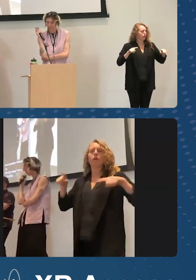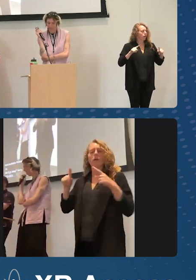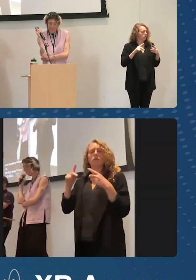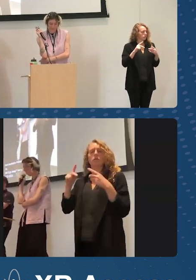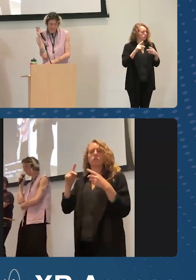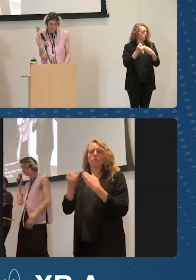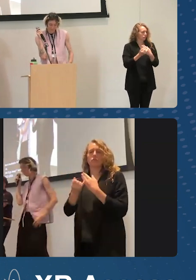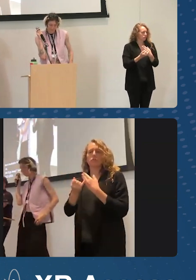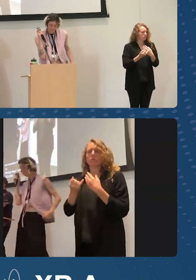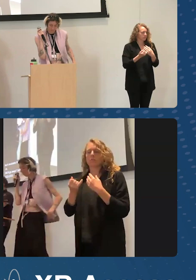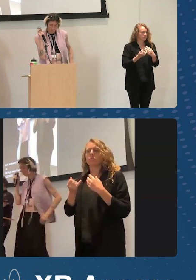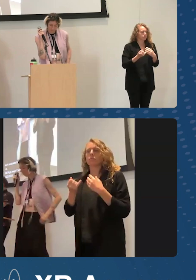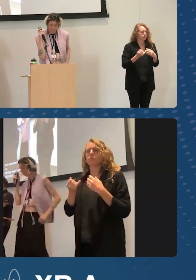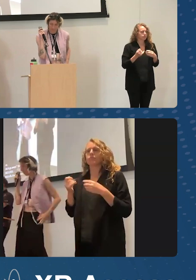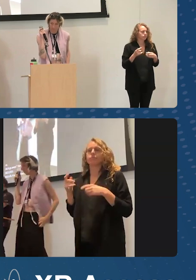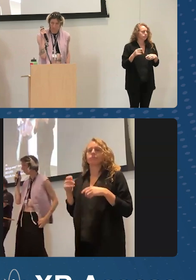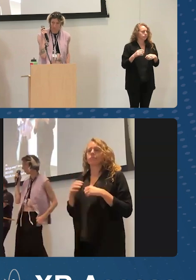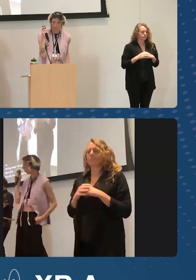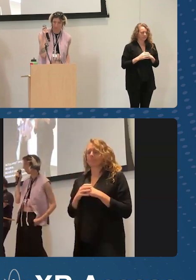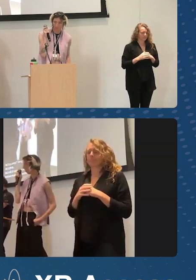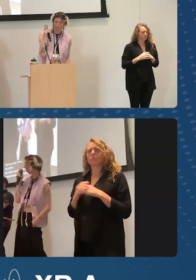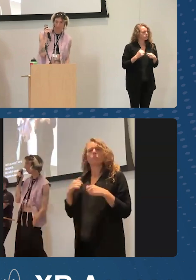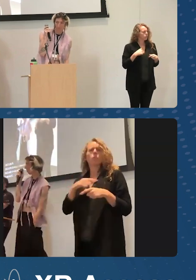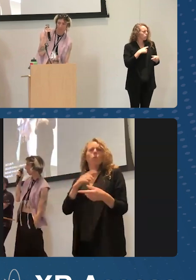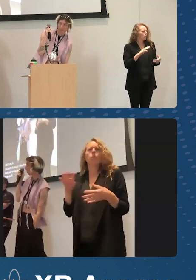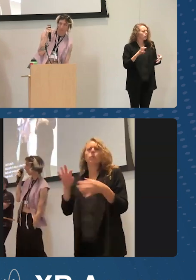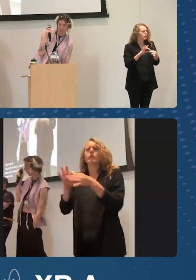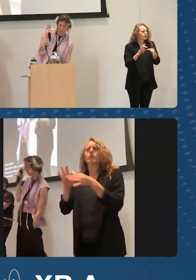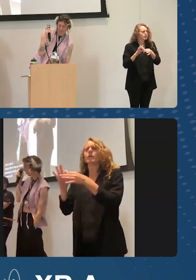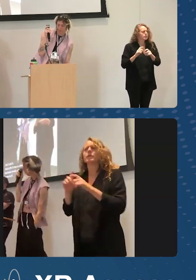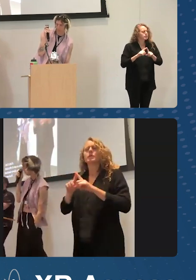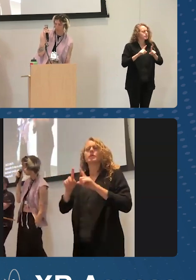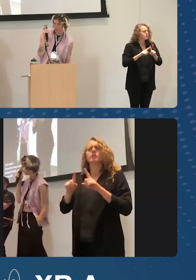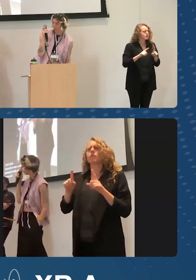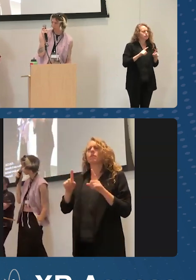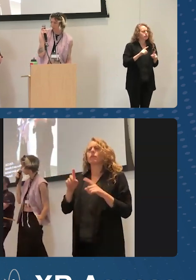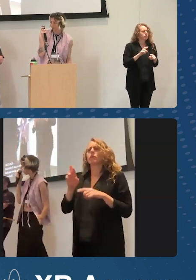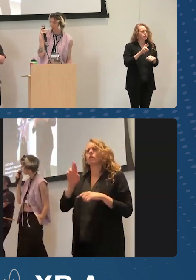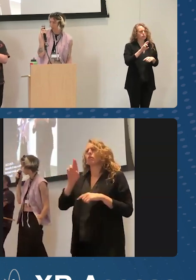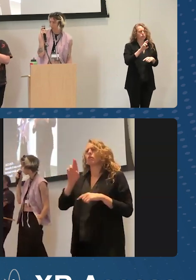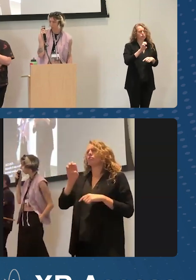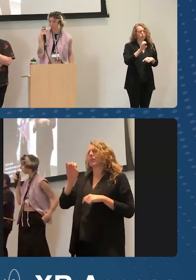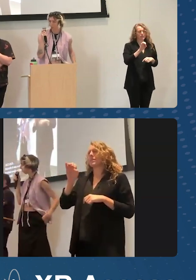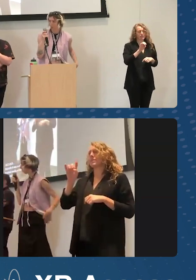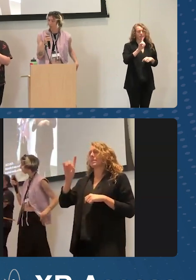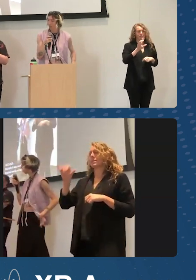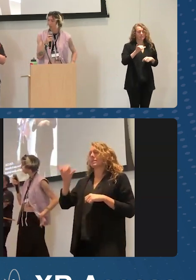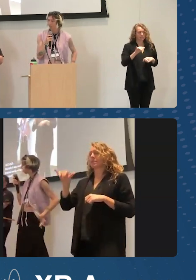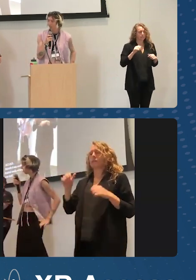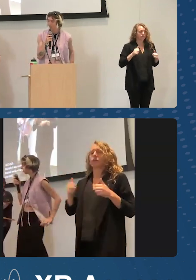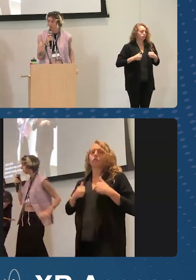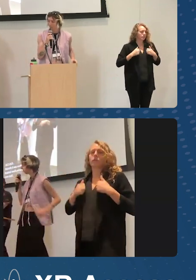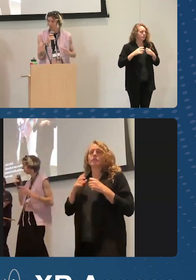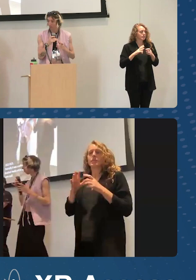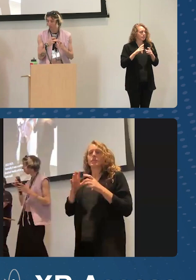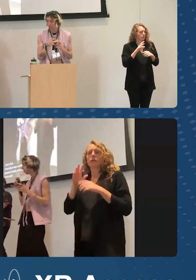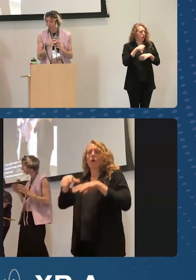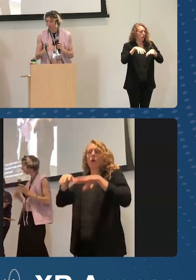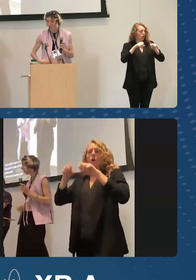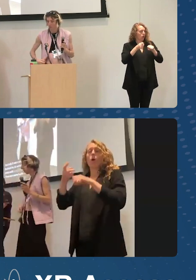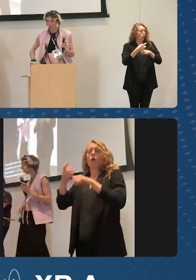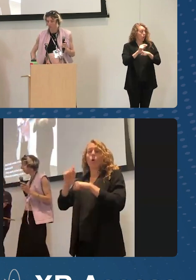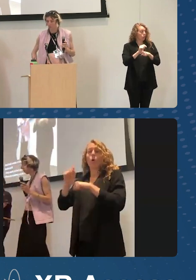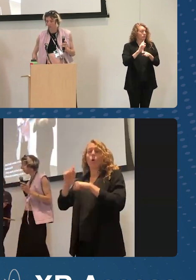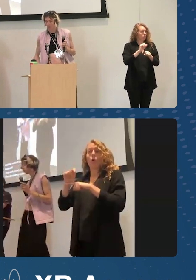with different residency hosts, right? And I worked with this mega international corporation